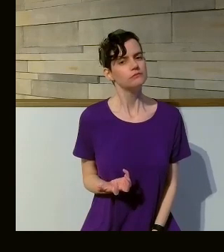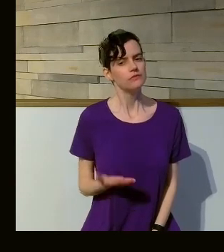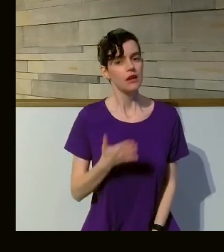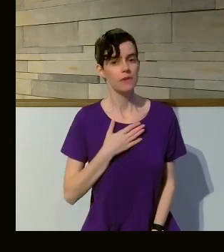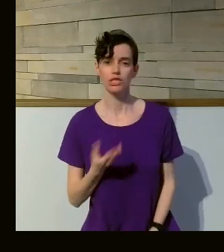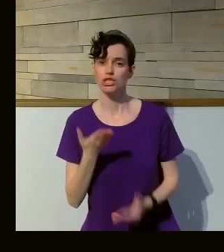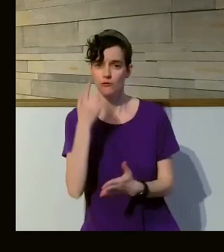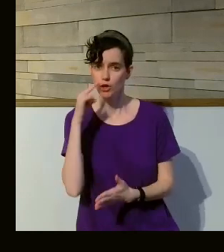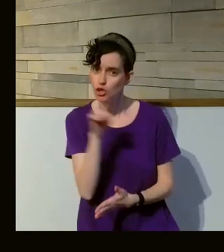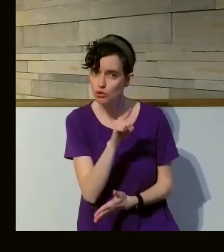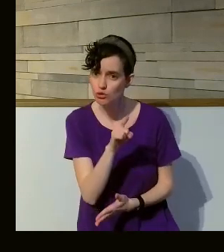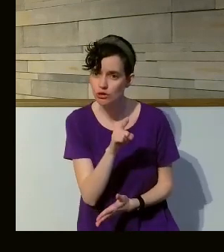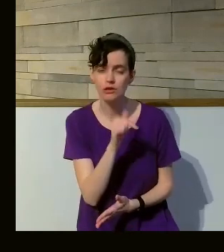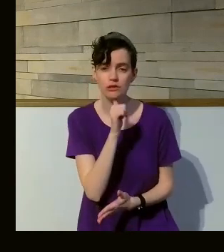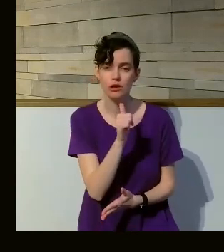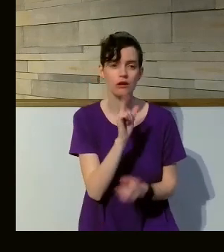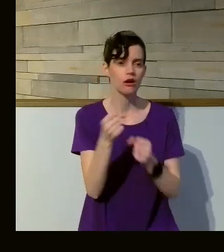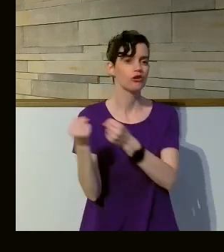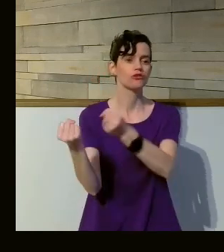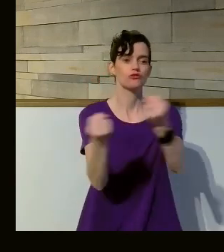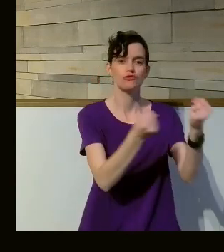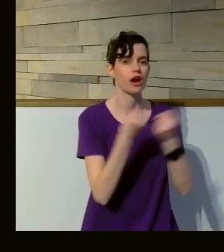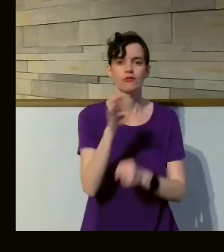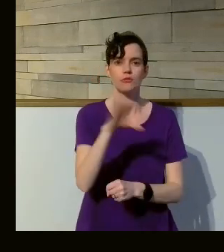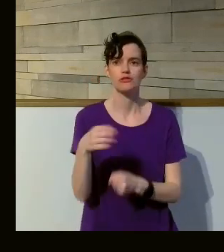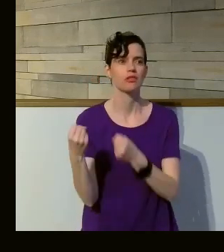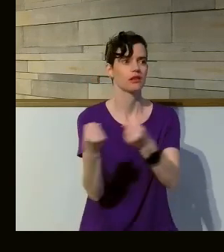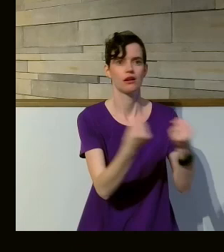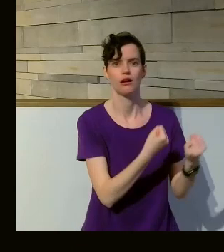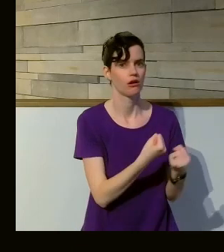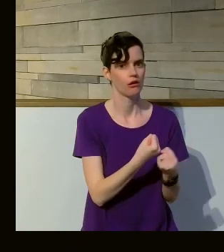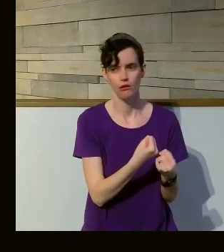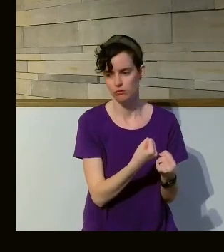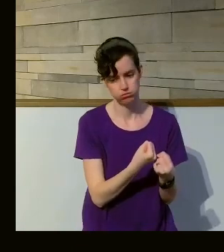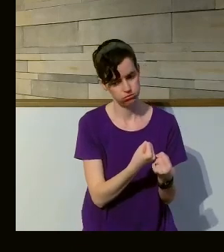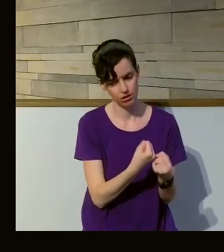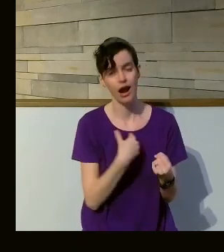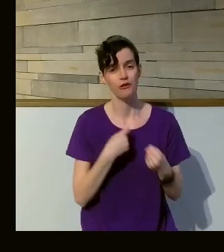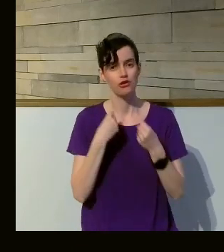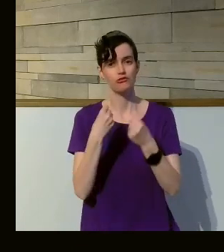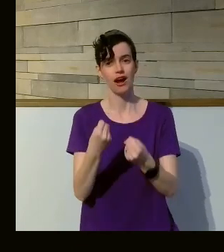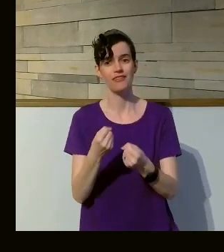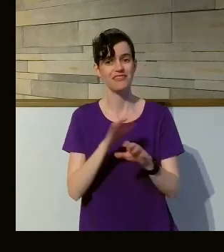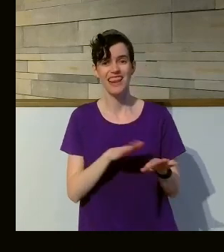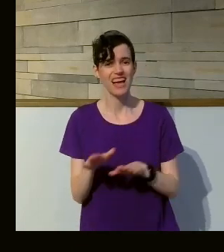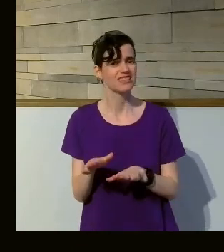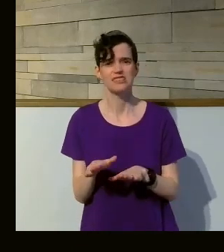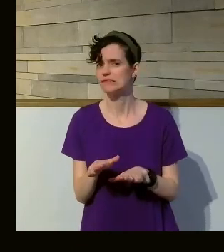My suggestion to you isn't that you go out and drive around Corpus Christi, okay? I'll drive in this city and I'll just relax,